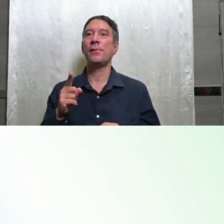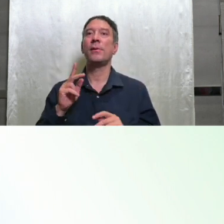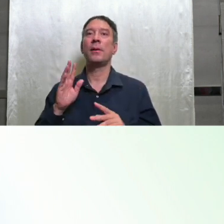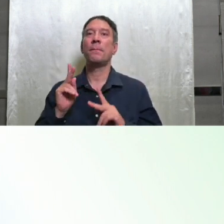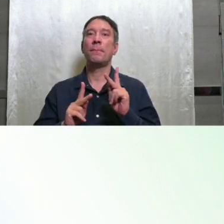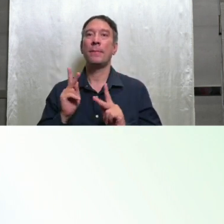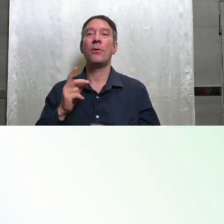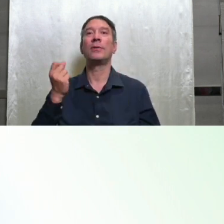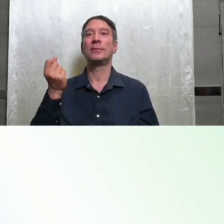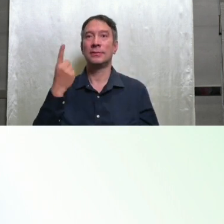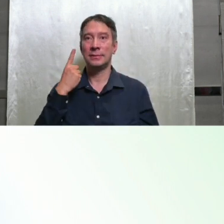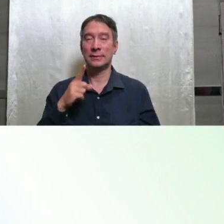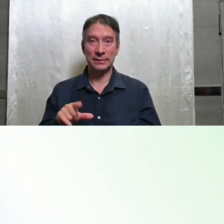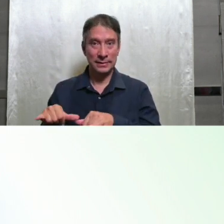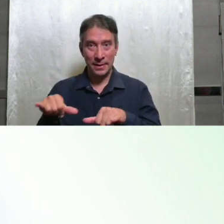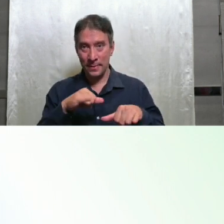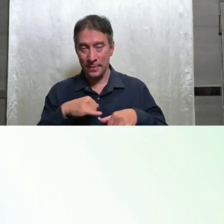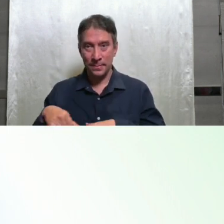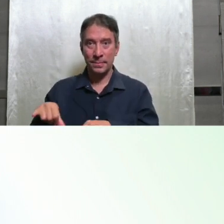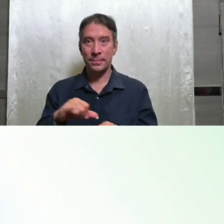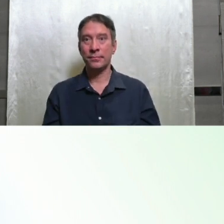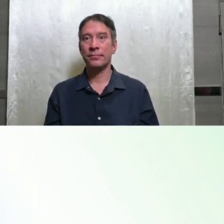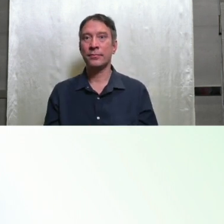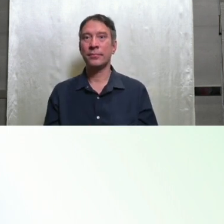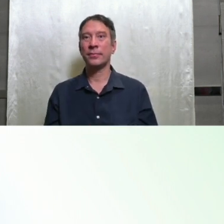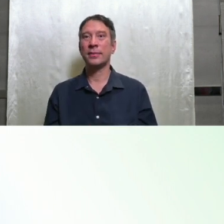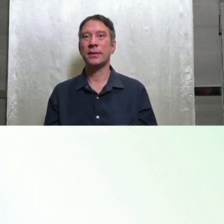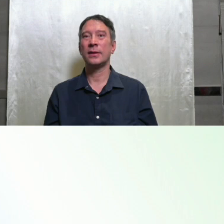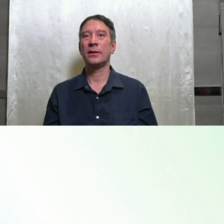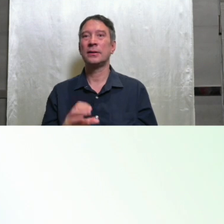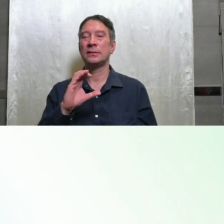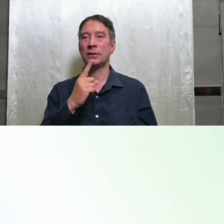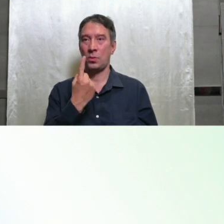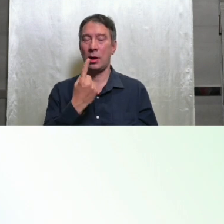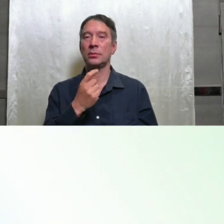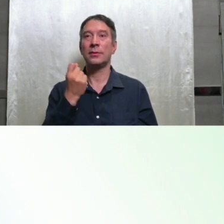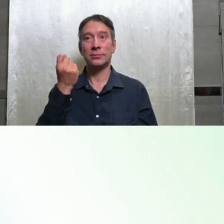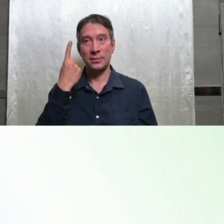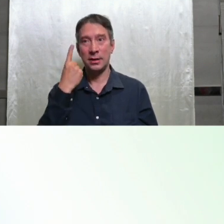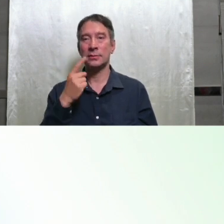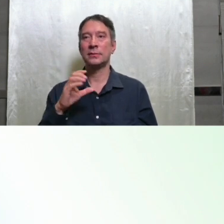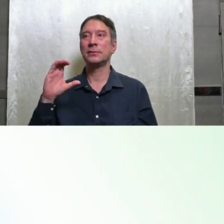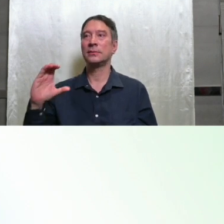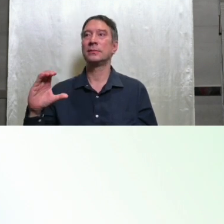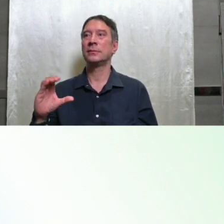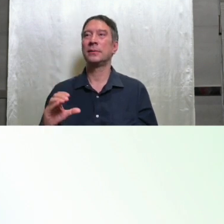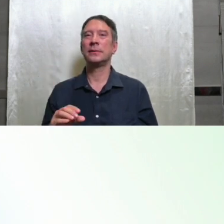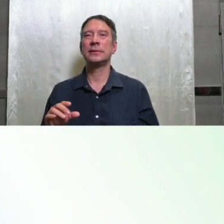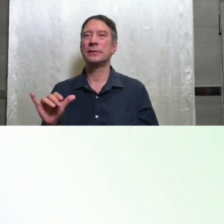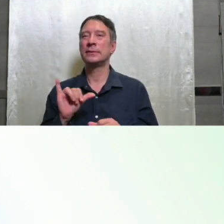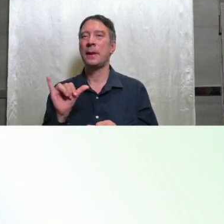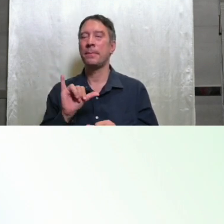And this is how it looks like in Chigo. This is the storyboard, where where you design and test your entire lesson from start to